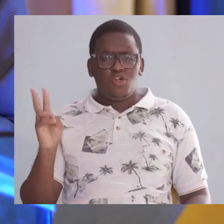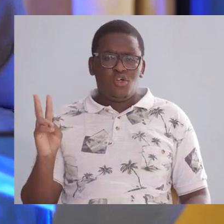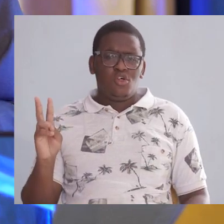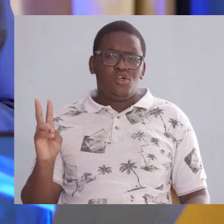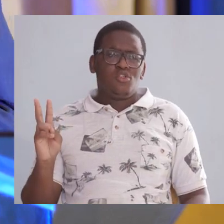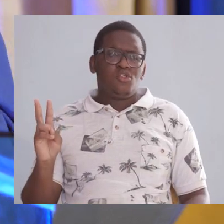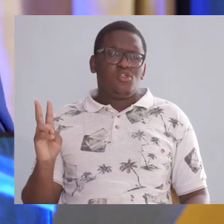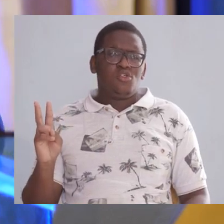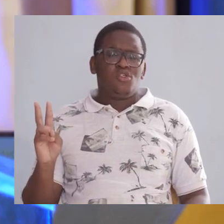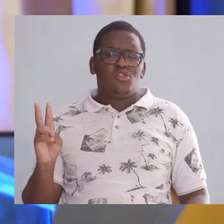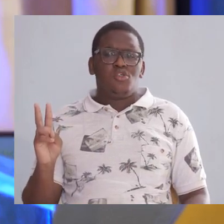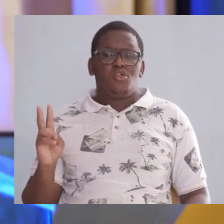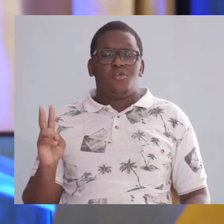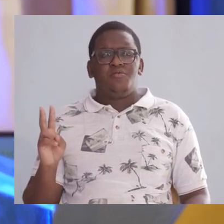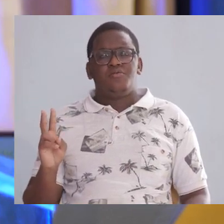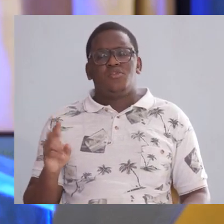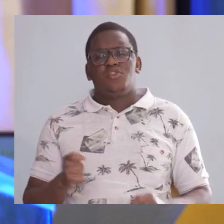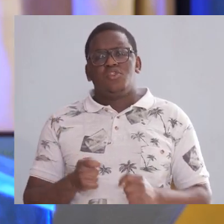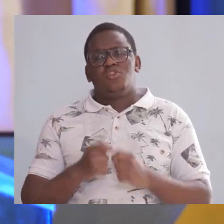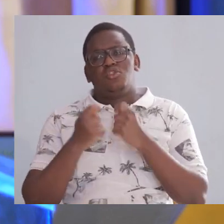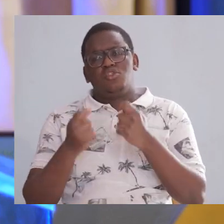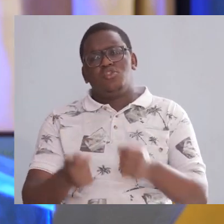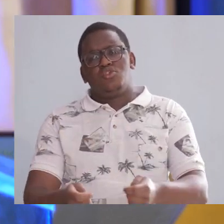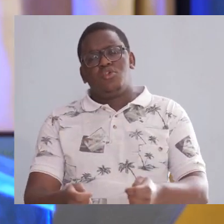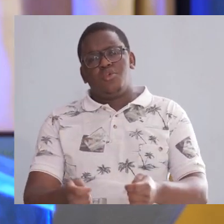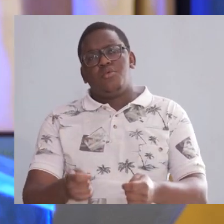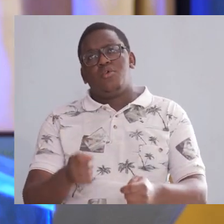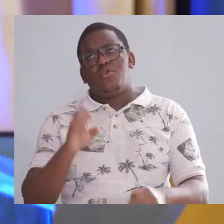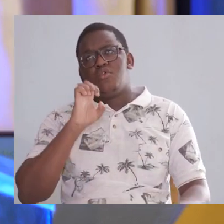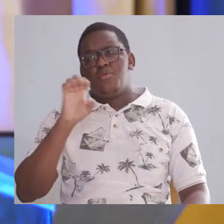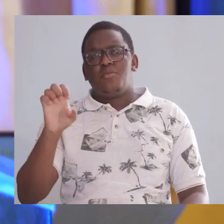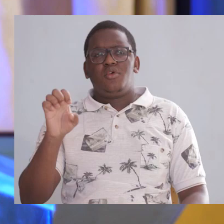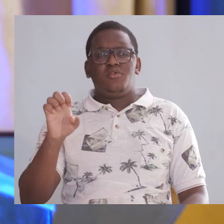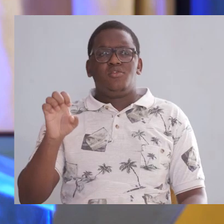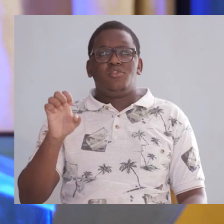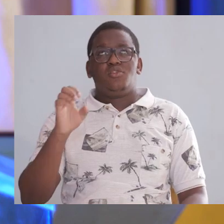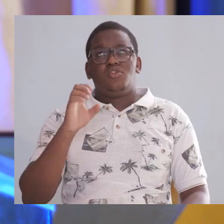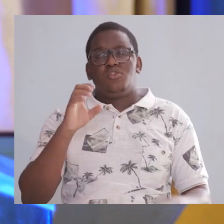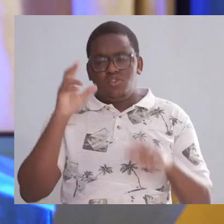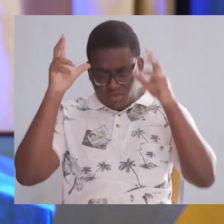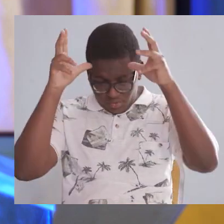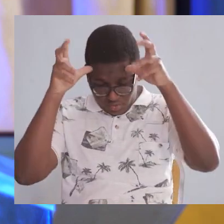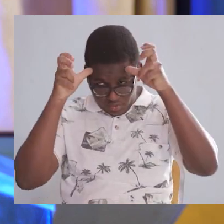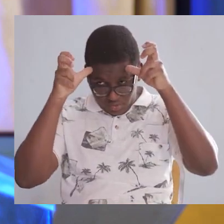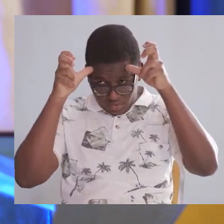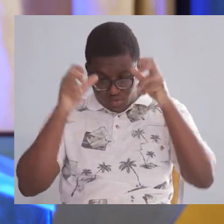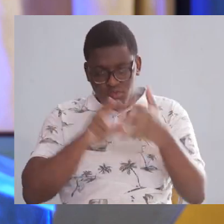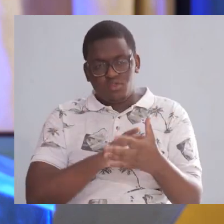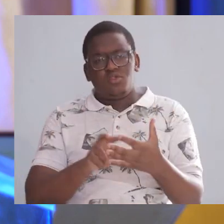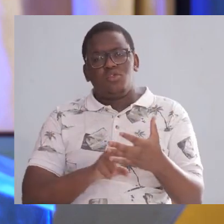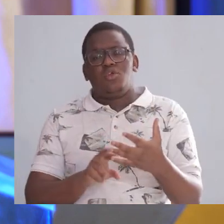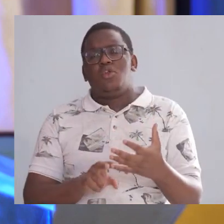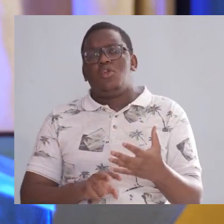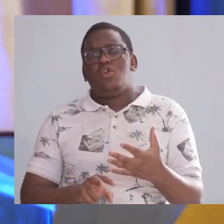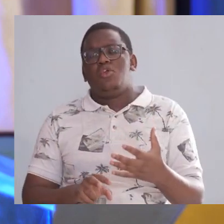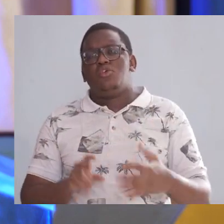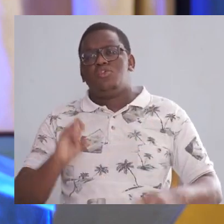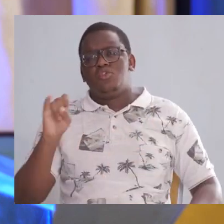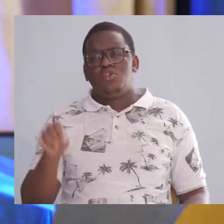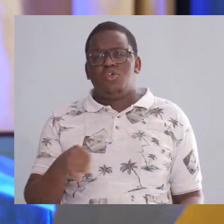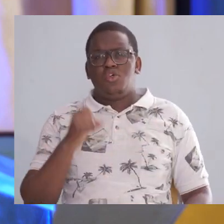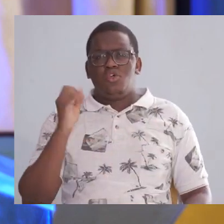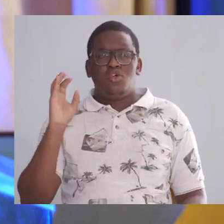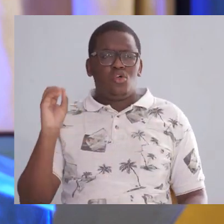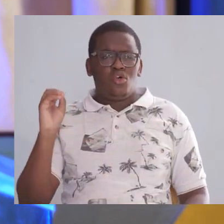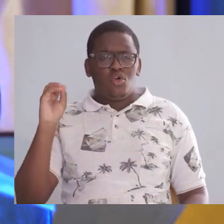of him by the adversary, Satan. If we read the book of Job, chapter 42, verses 10 through 16, it